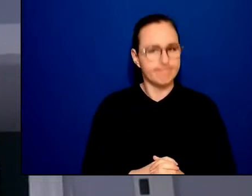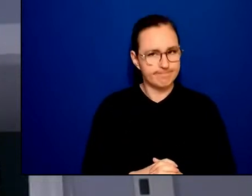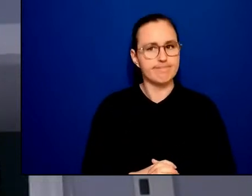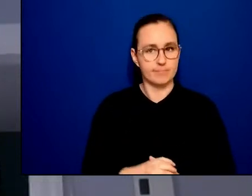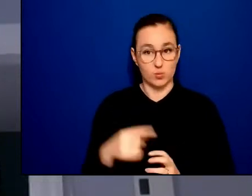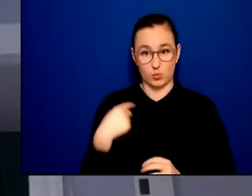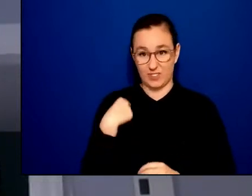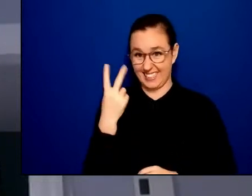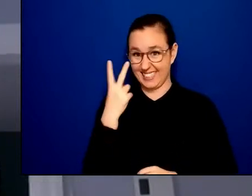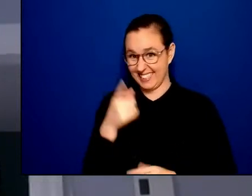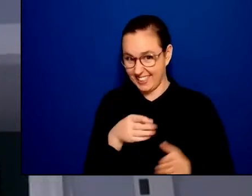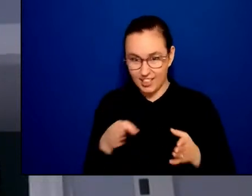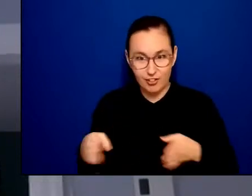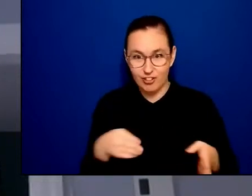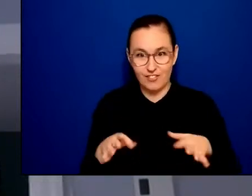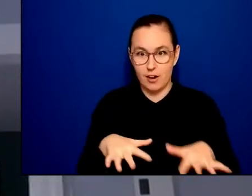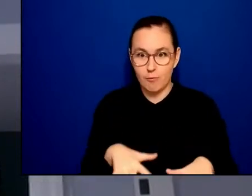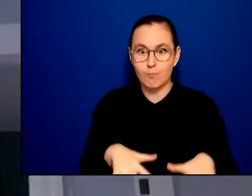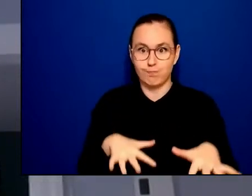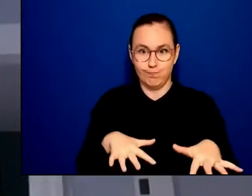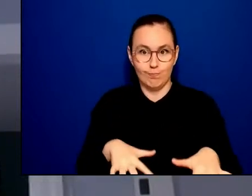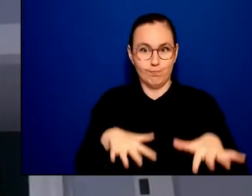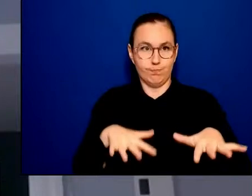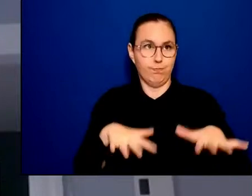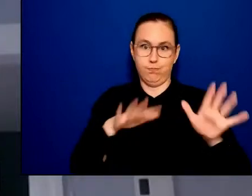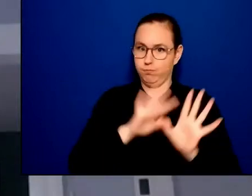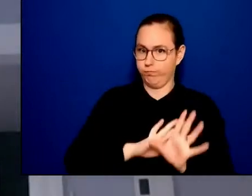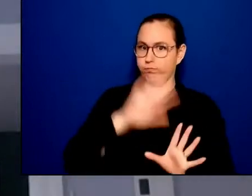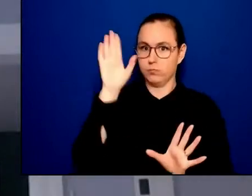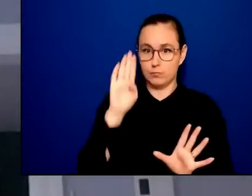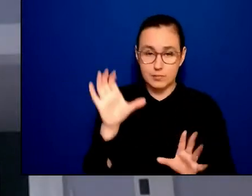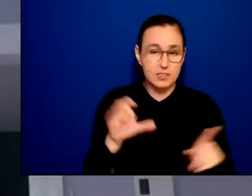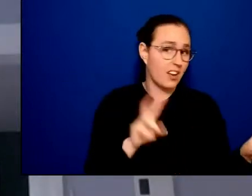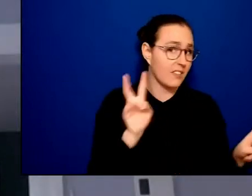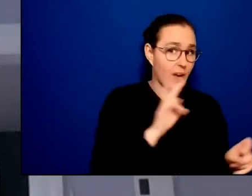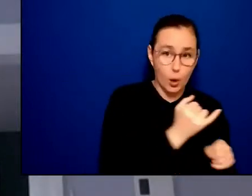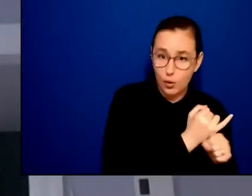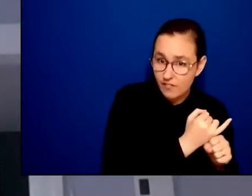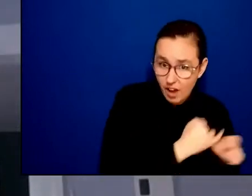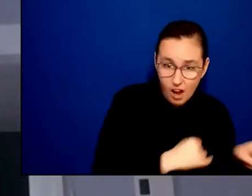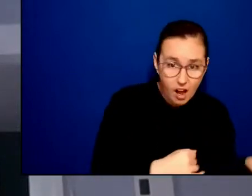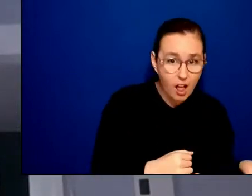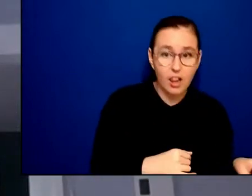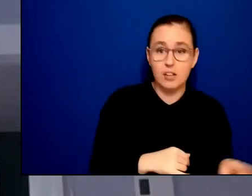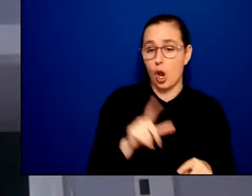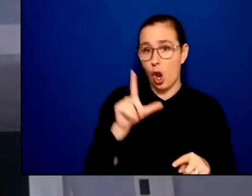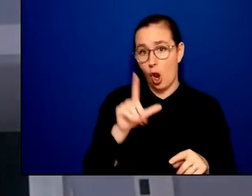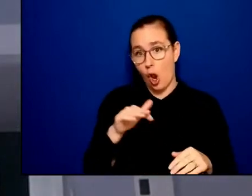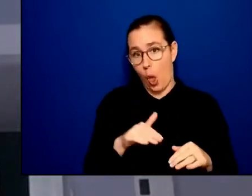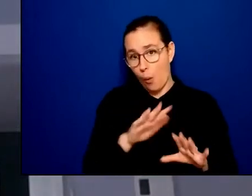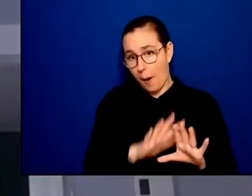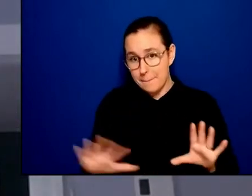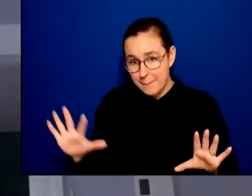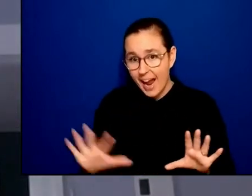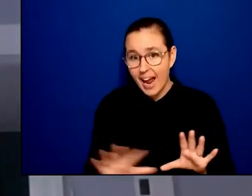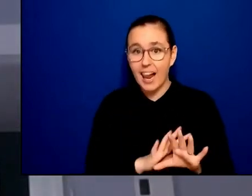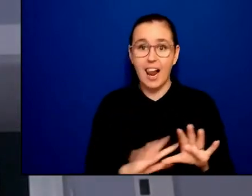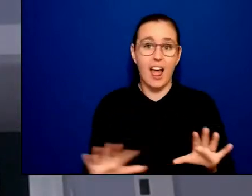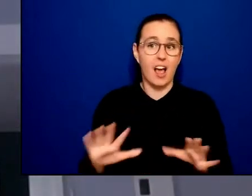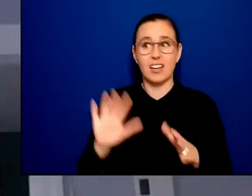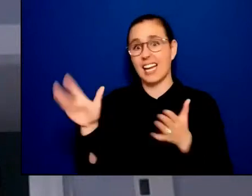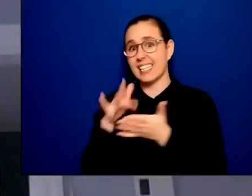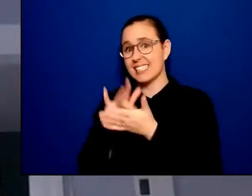days, spanning from Vancouver Island over through the lower mainland and up into the interior. With the moving